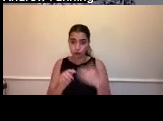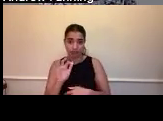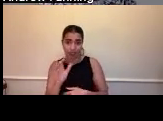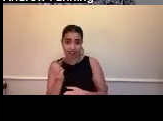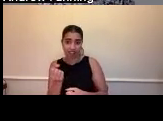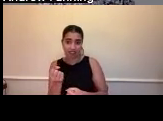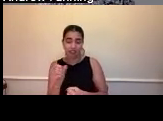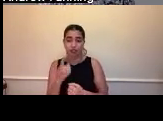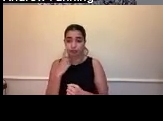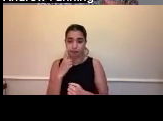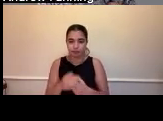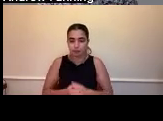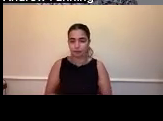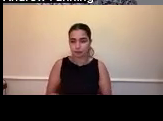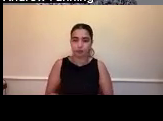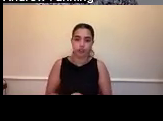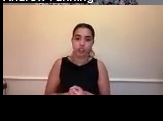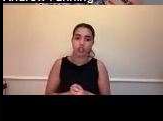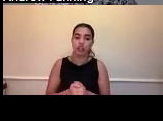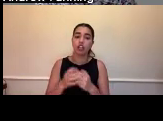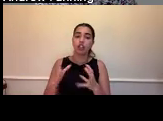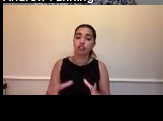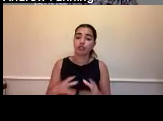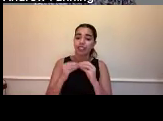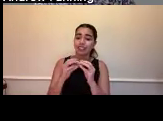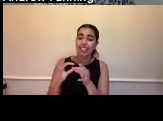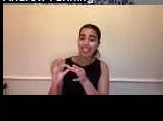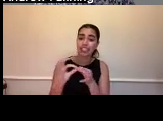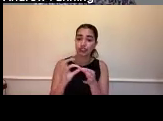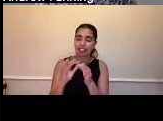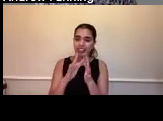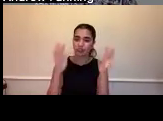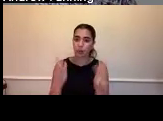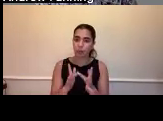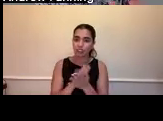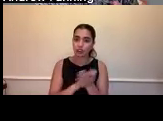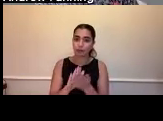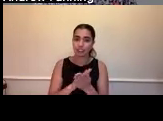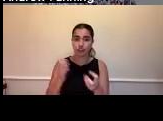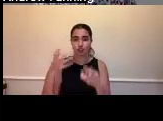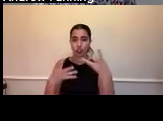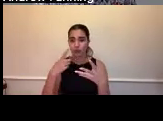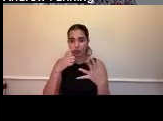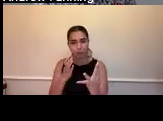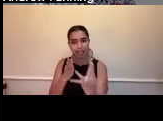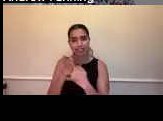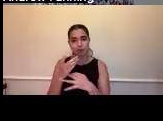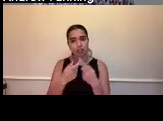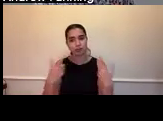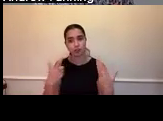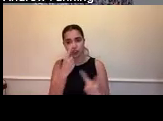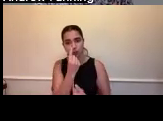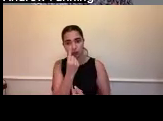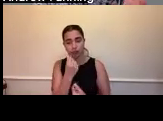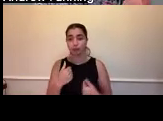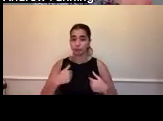We've also created an interactive web page to try and make these results as accessible as possible. I led the development